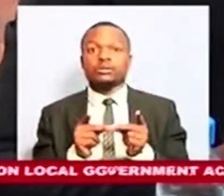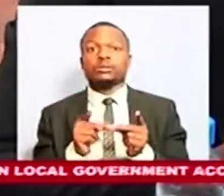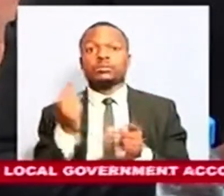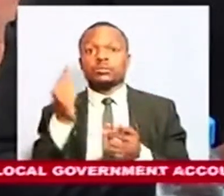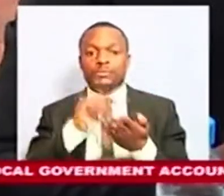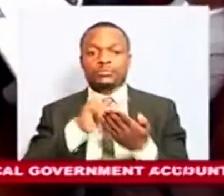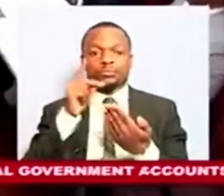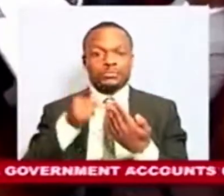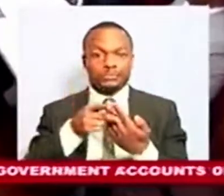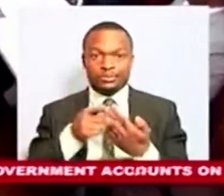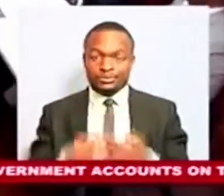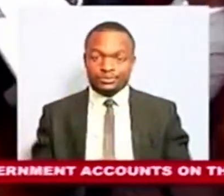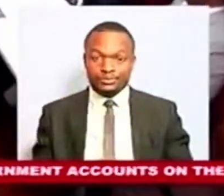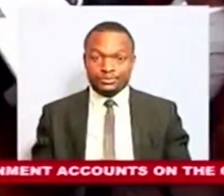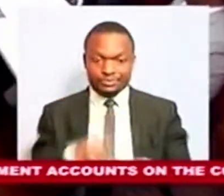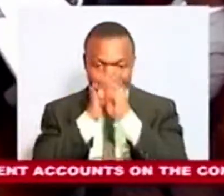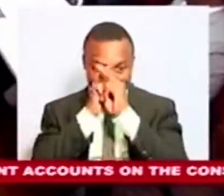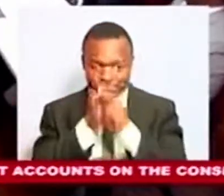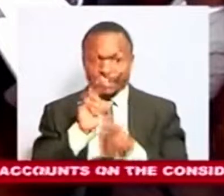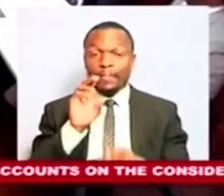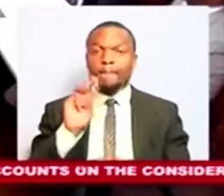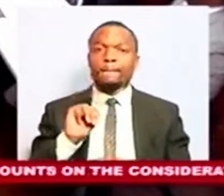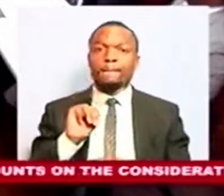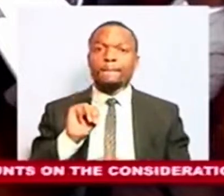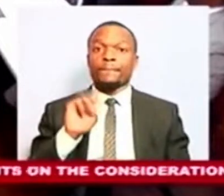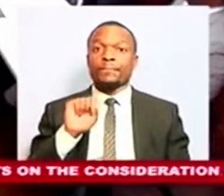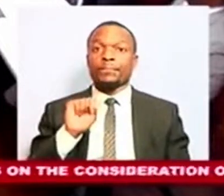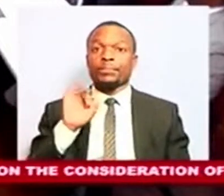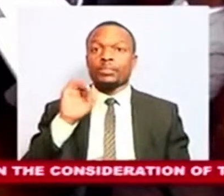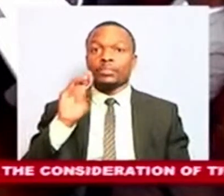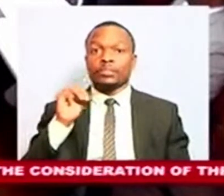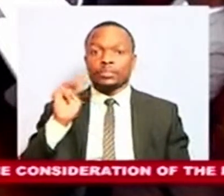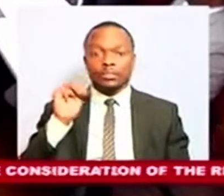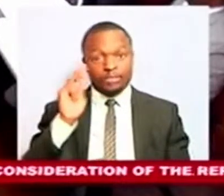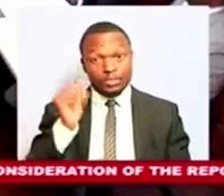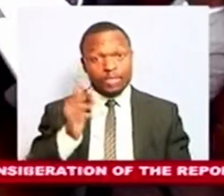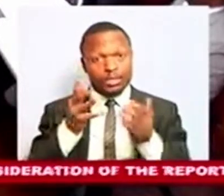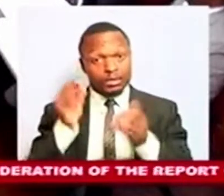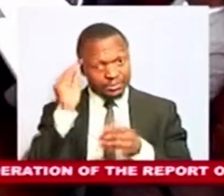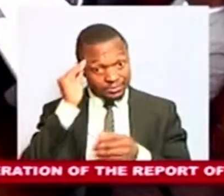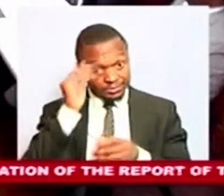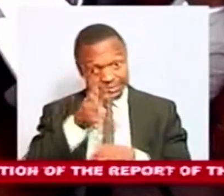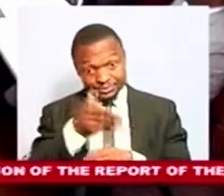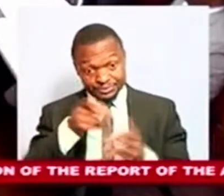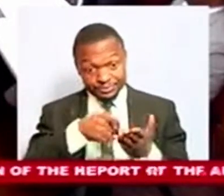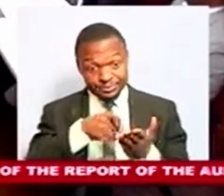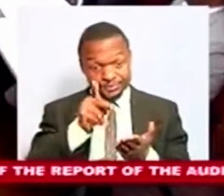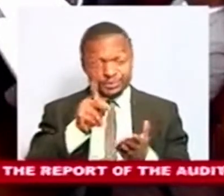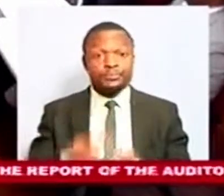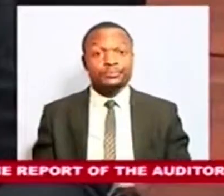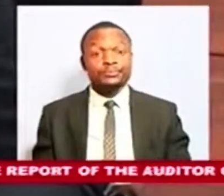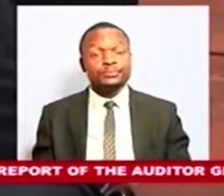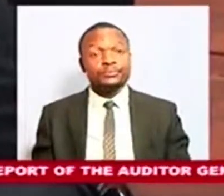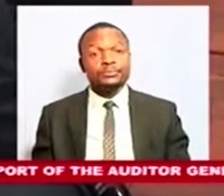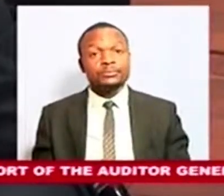Honorable Sumumba. Chair, I wanted also to find out, there was a payment that was